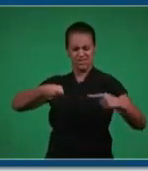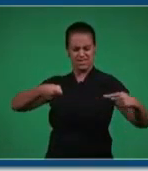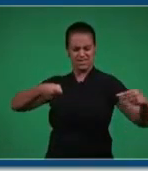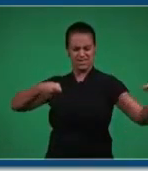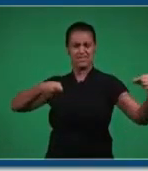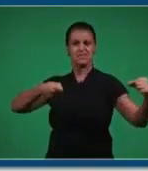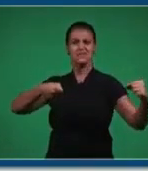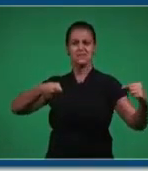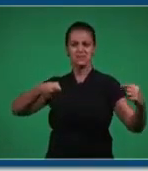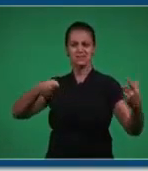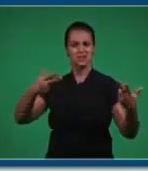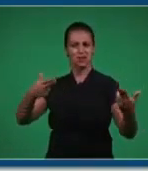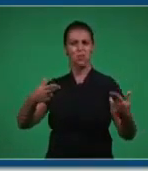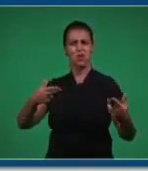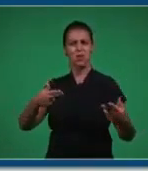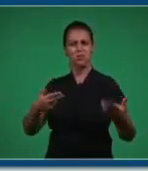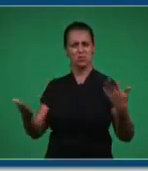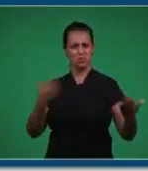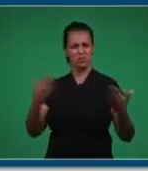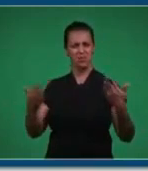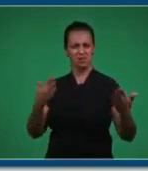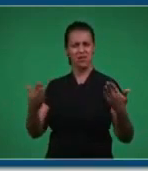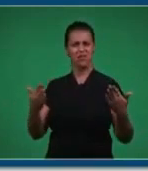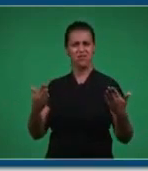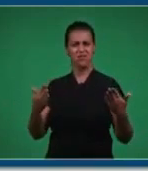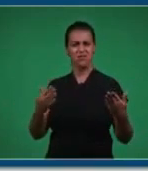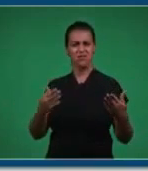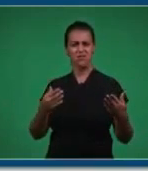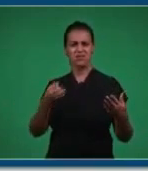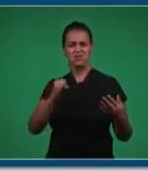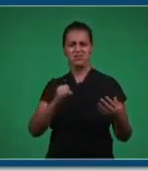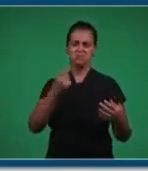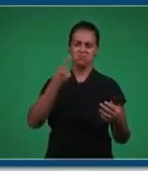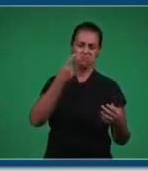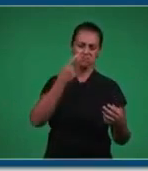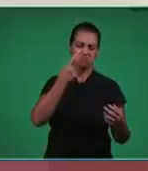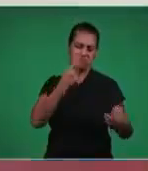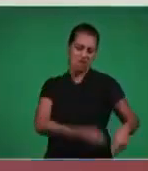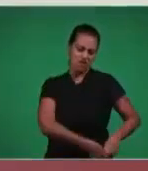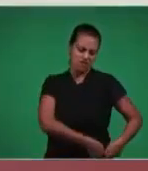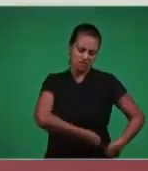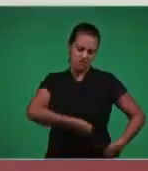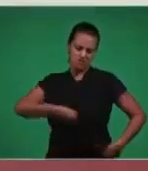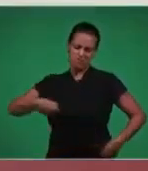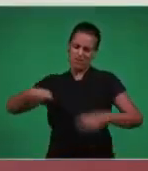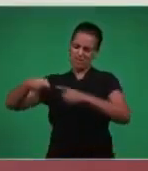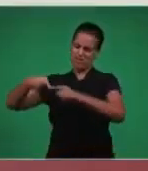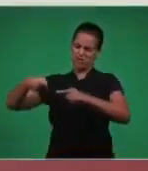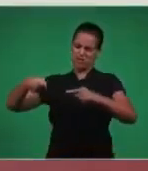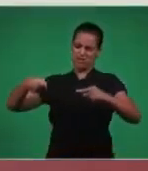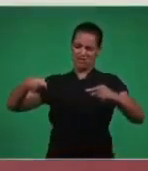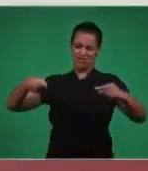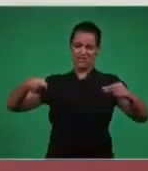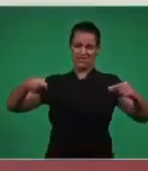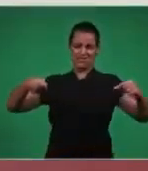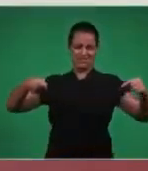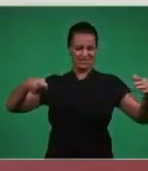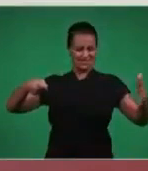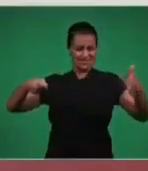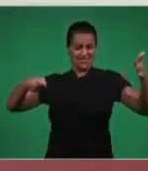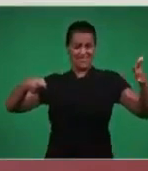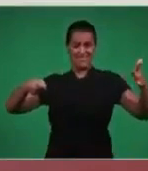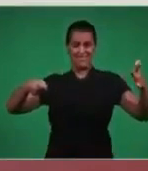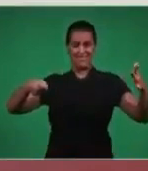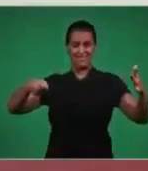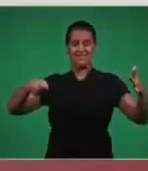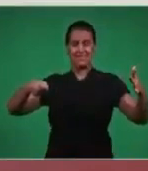sharper than a two-edged sword. Imagine a sword is as sharp as it is. If I try to enter into a